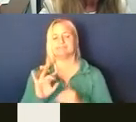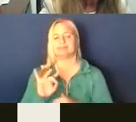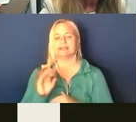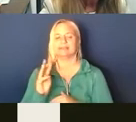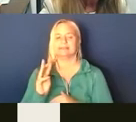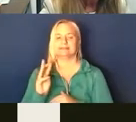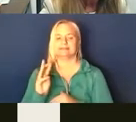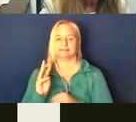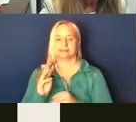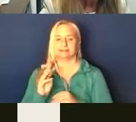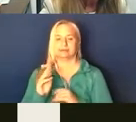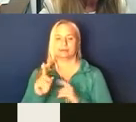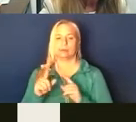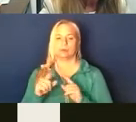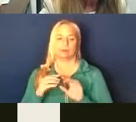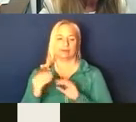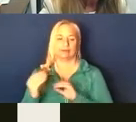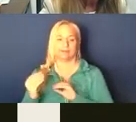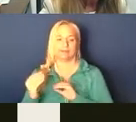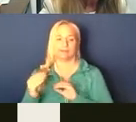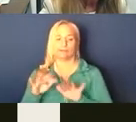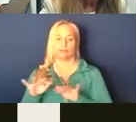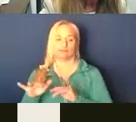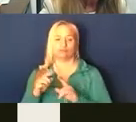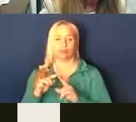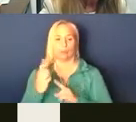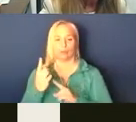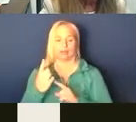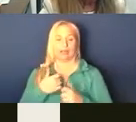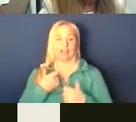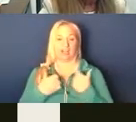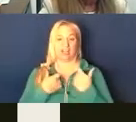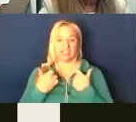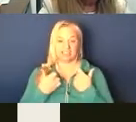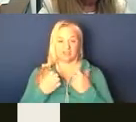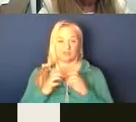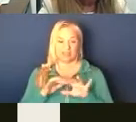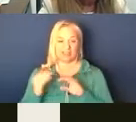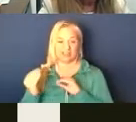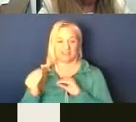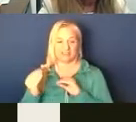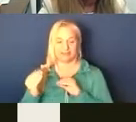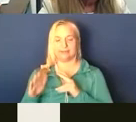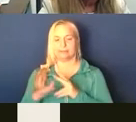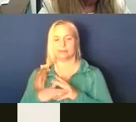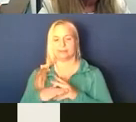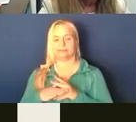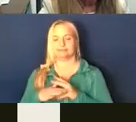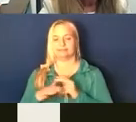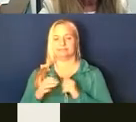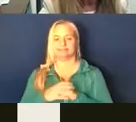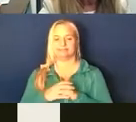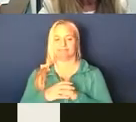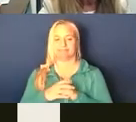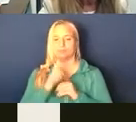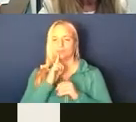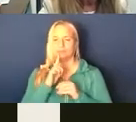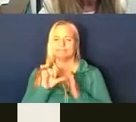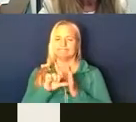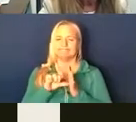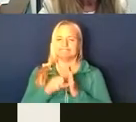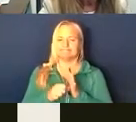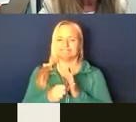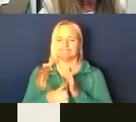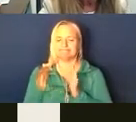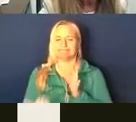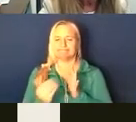left the room, and only 1% rated as aggressive or agitated when leaving the break room. And we try to be very intentional about,